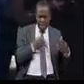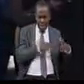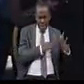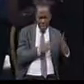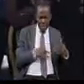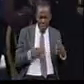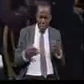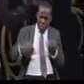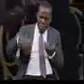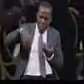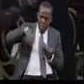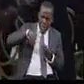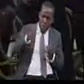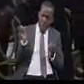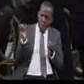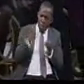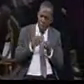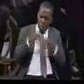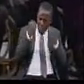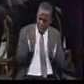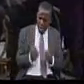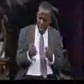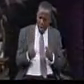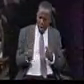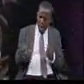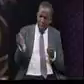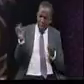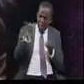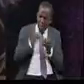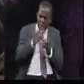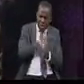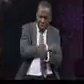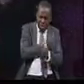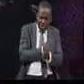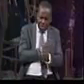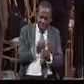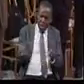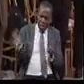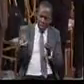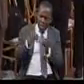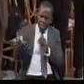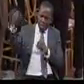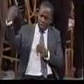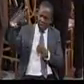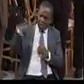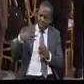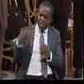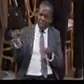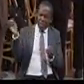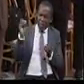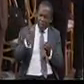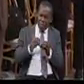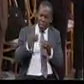strength, grace, unction, anointing upon him.